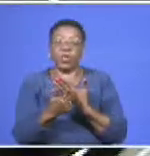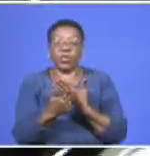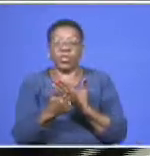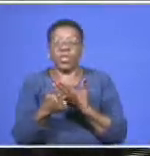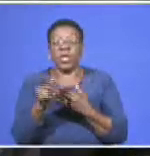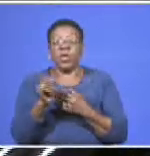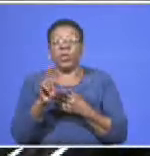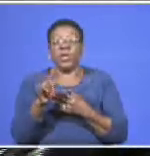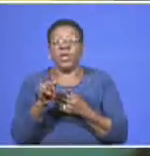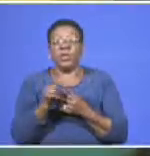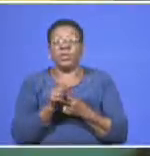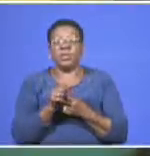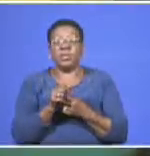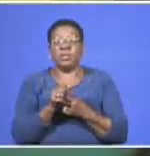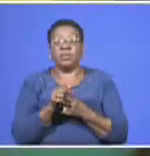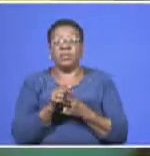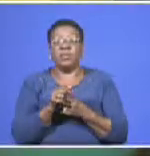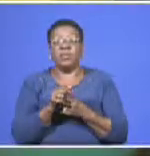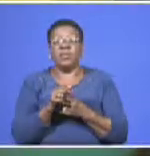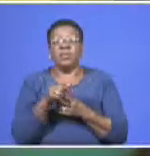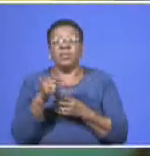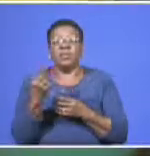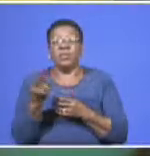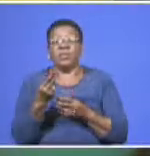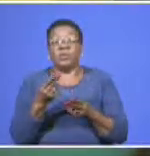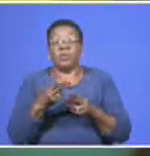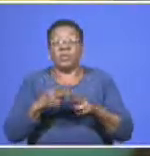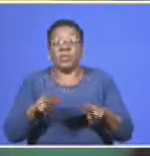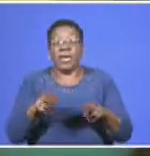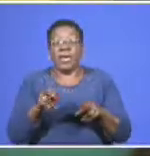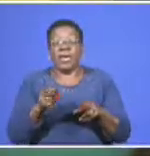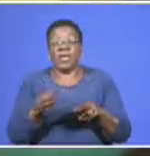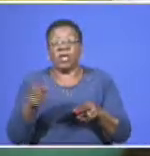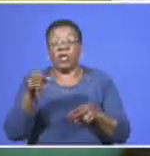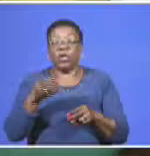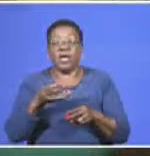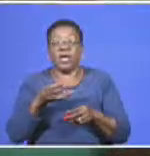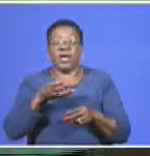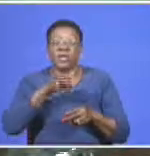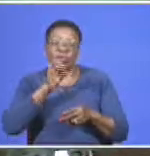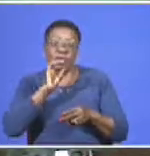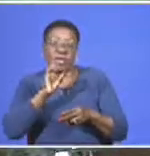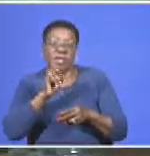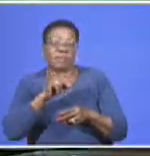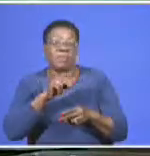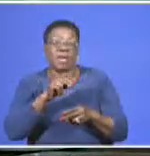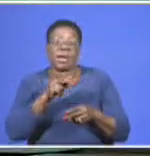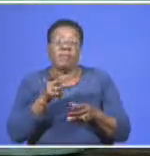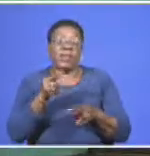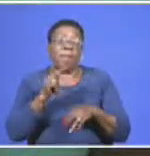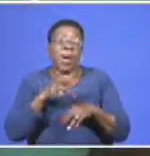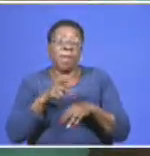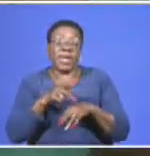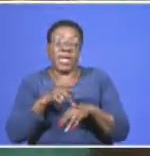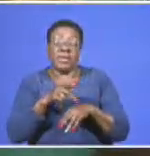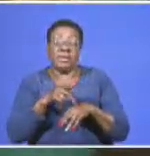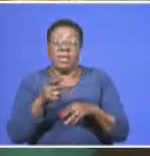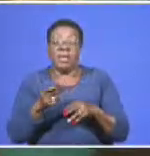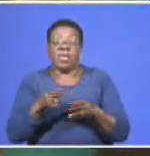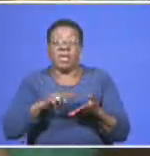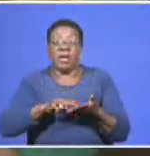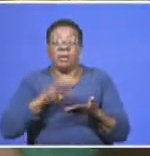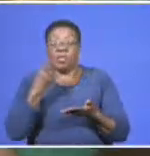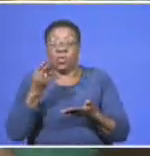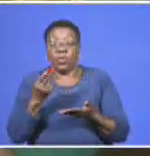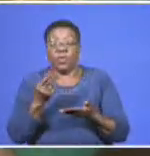puree as the base. Going to use a little bit of eggnog and some of the pumpkin puree that people would generally make the pumpkin pie and stuff